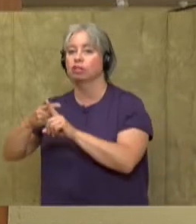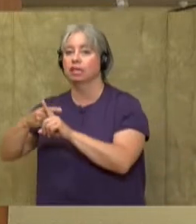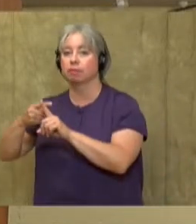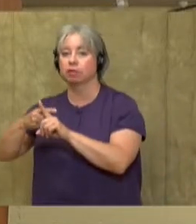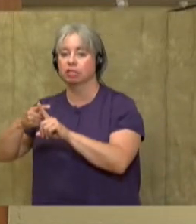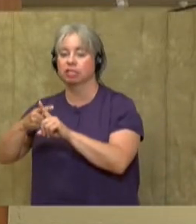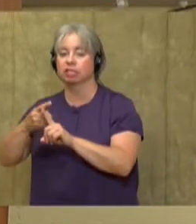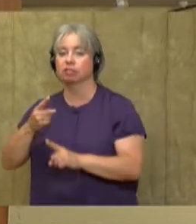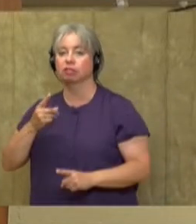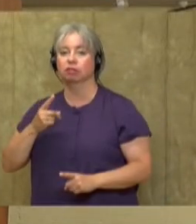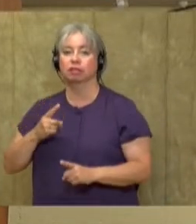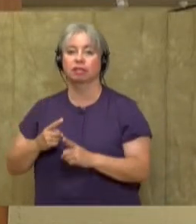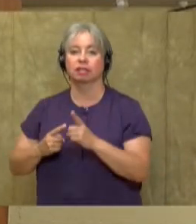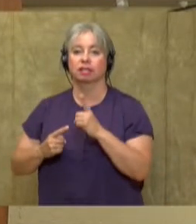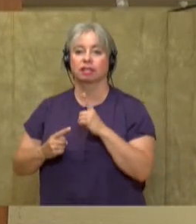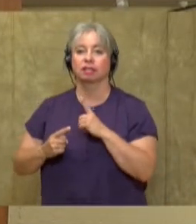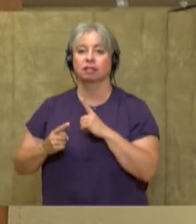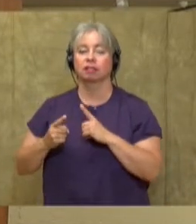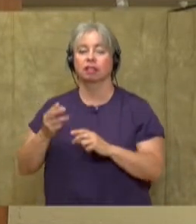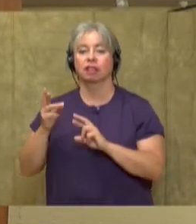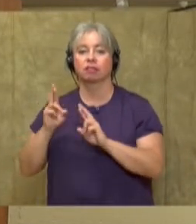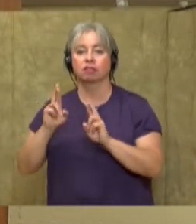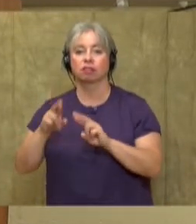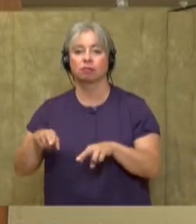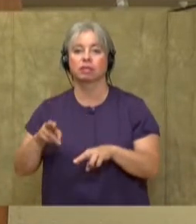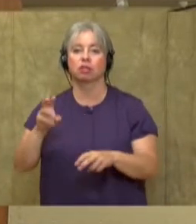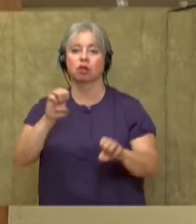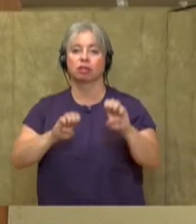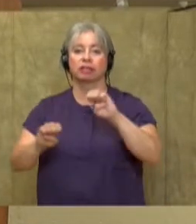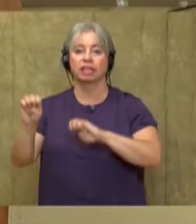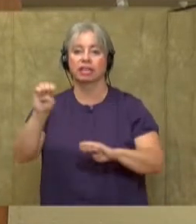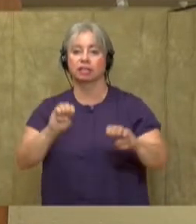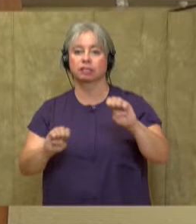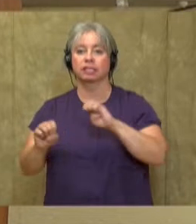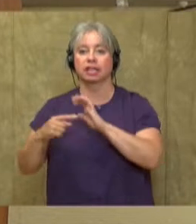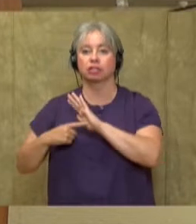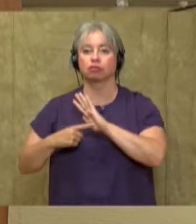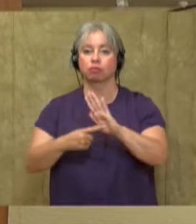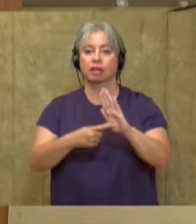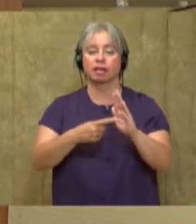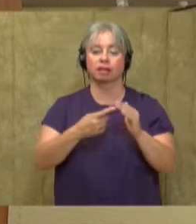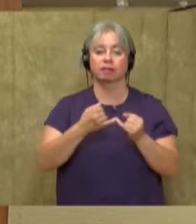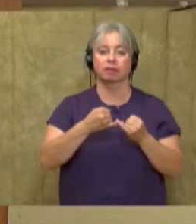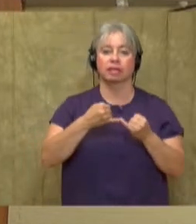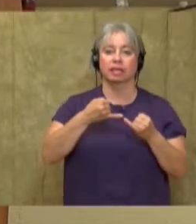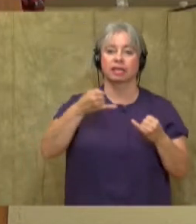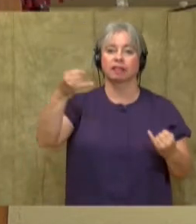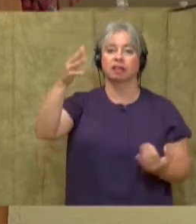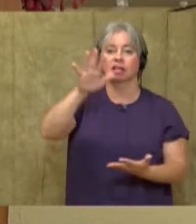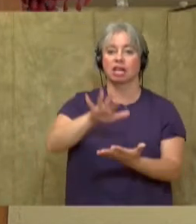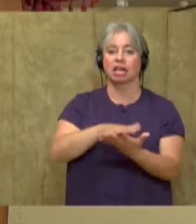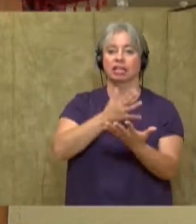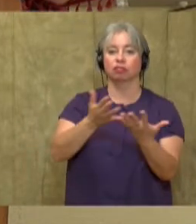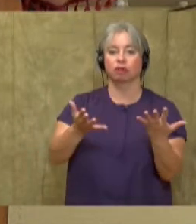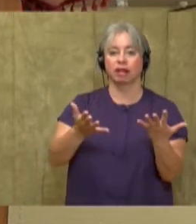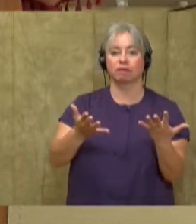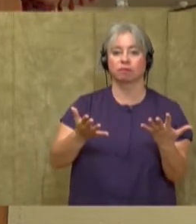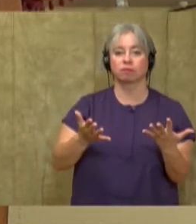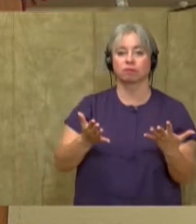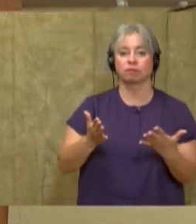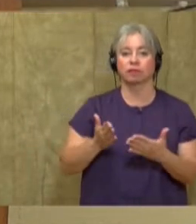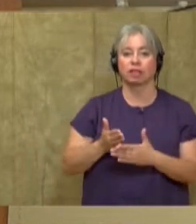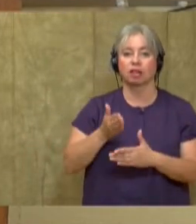boiling something. And so the result of the experiment is represented in the graph below. So over 5